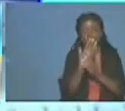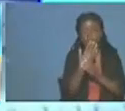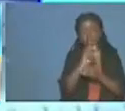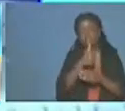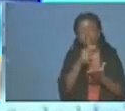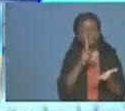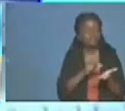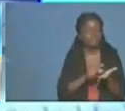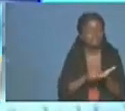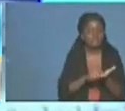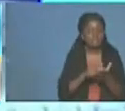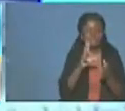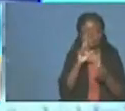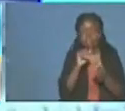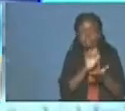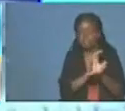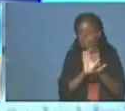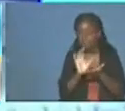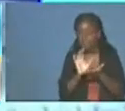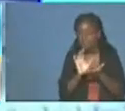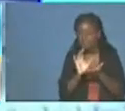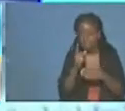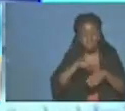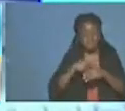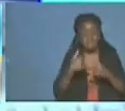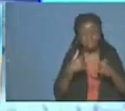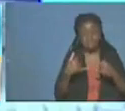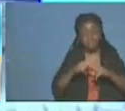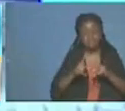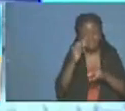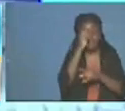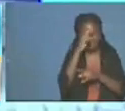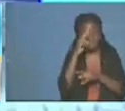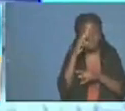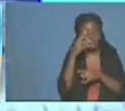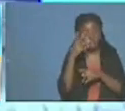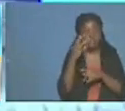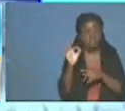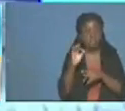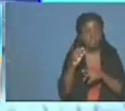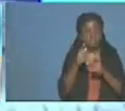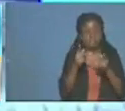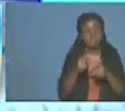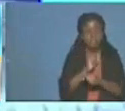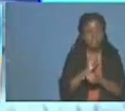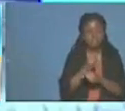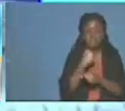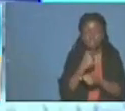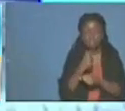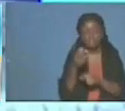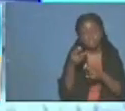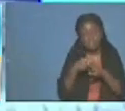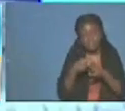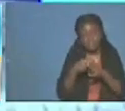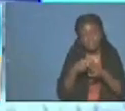In other news this evening, still no clear timeline, but the Minister of Public Works insists Bahamians will soon learn when action will be taken on